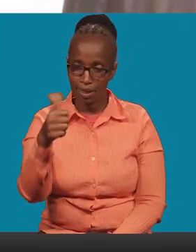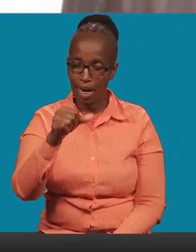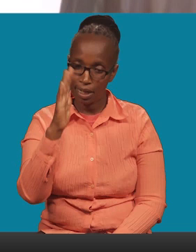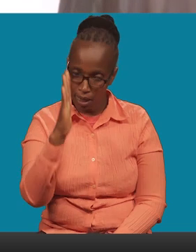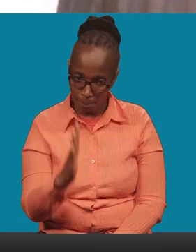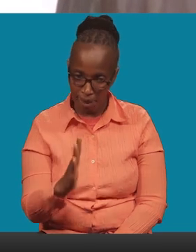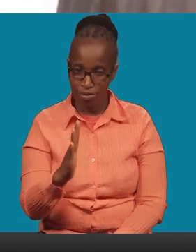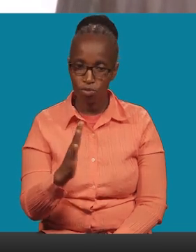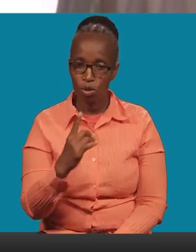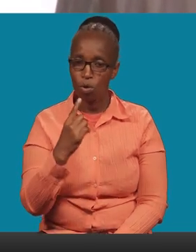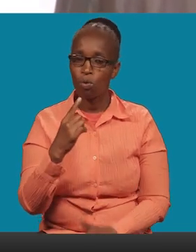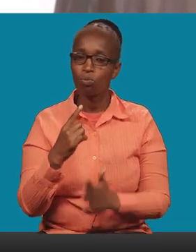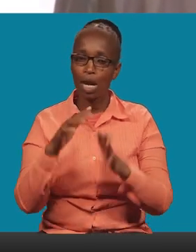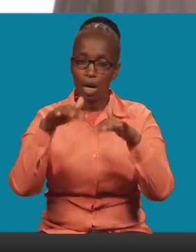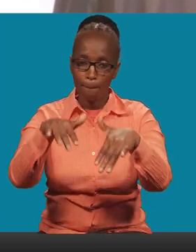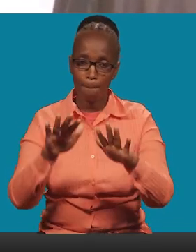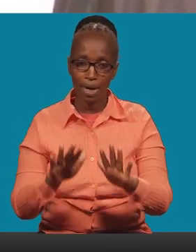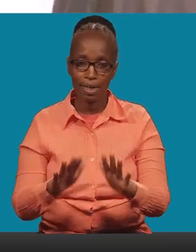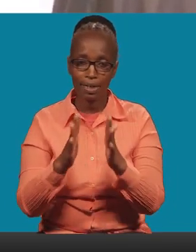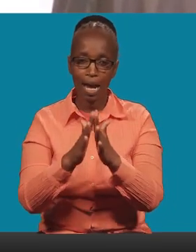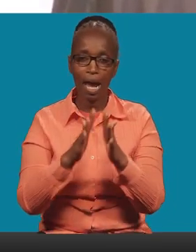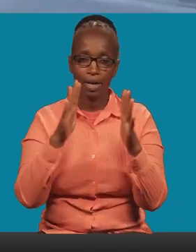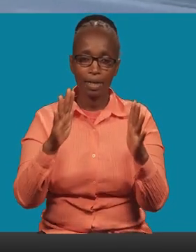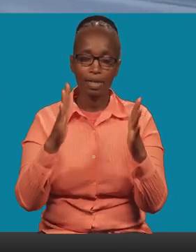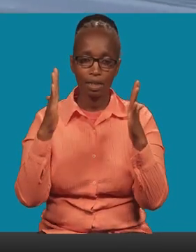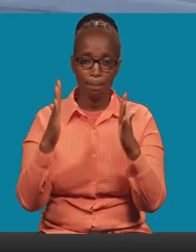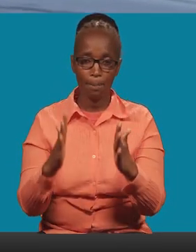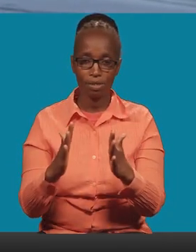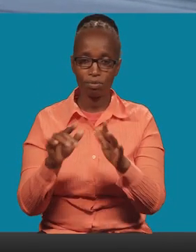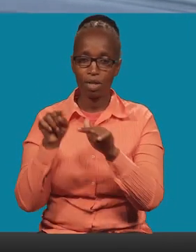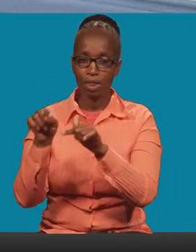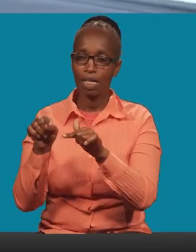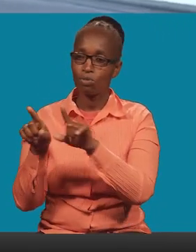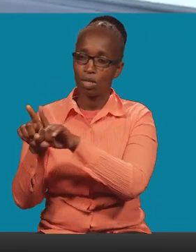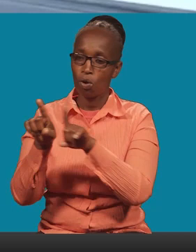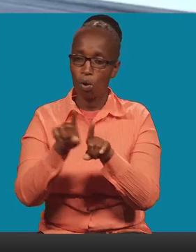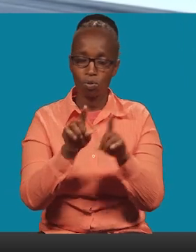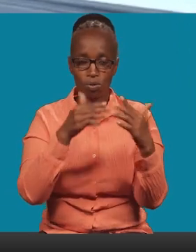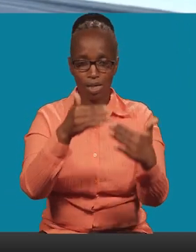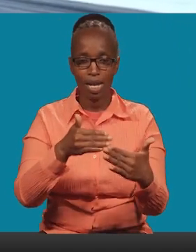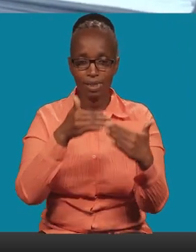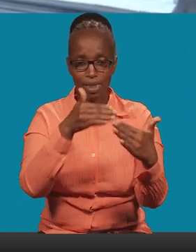we are not just burying any person we are burying a hero foreign